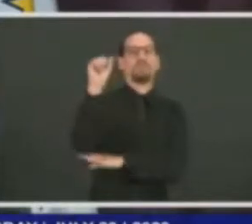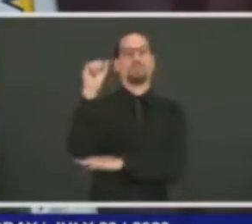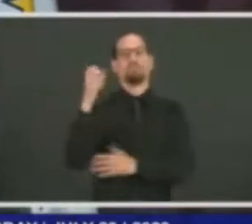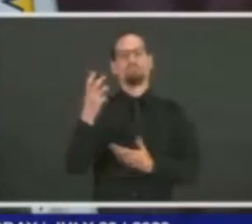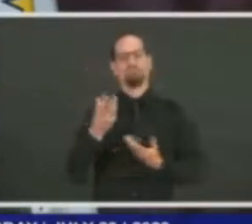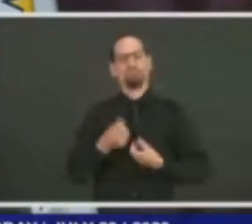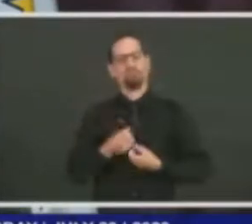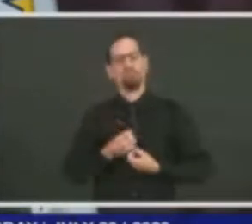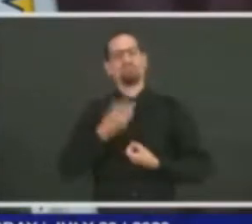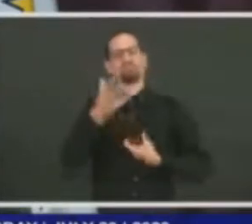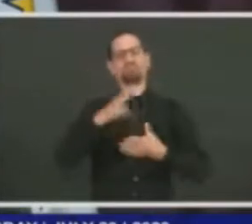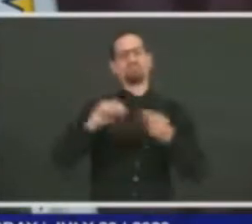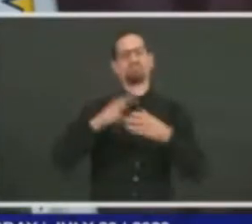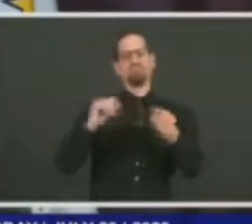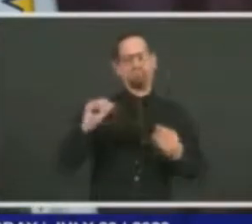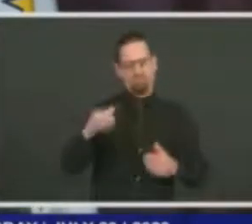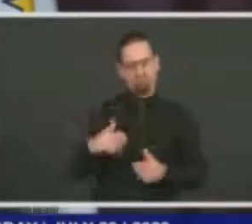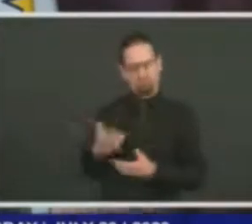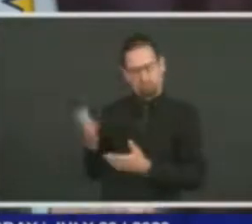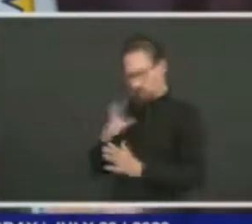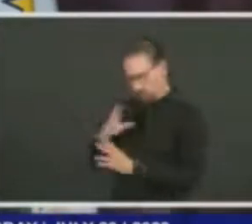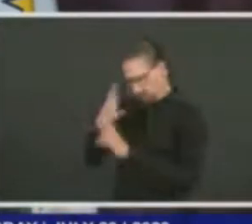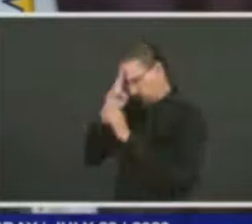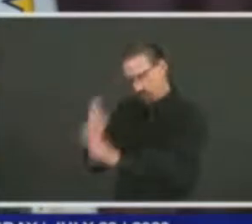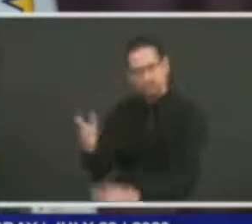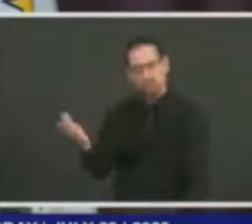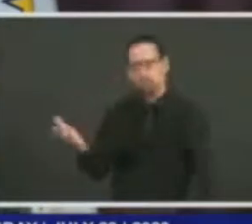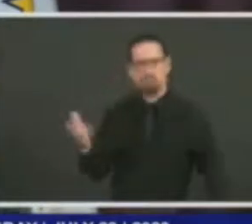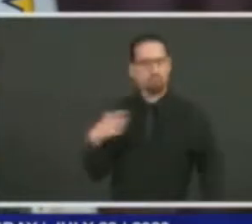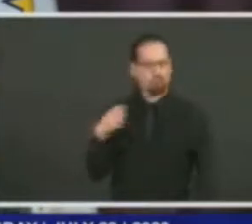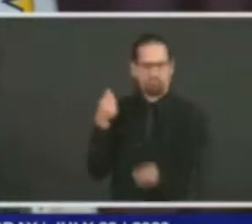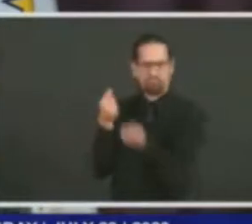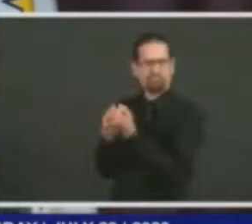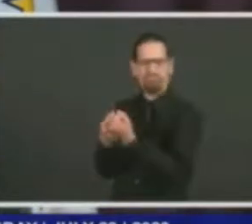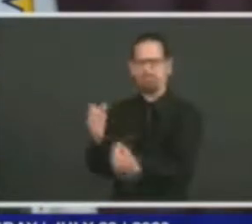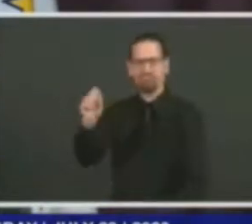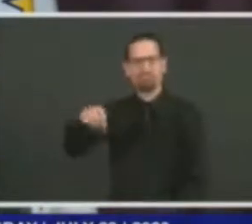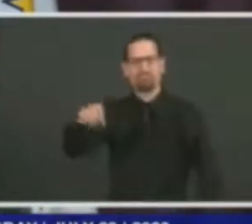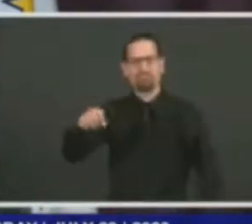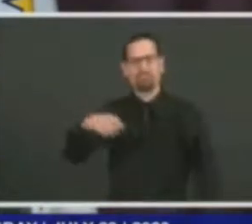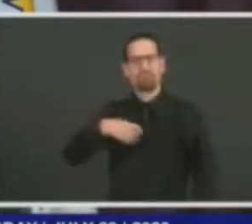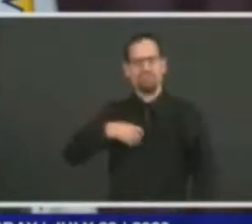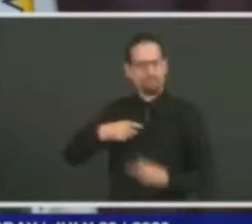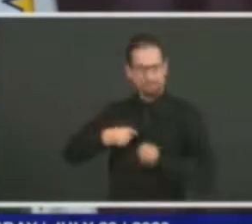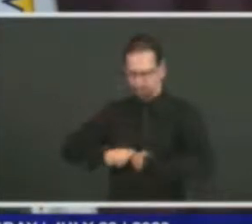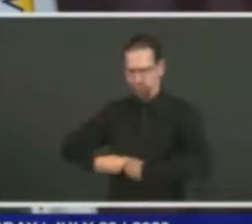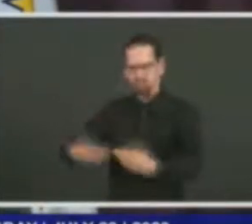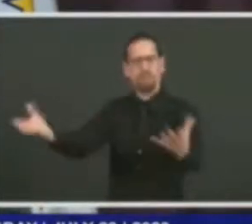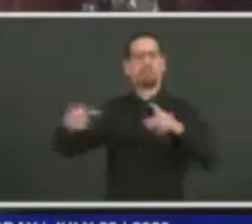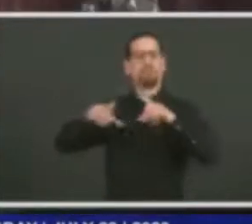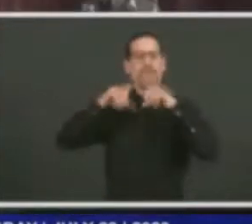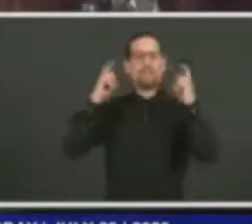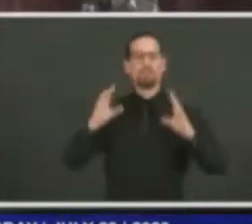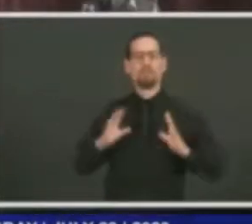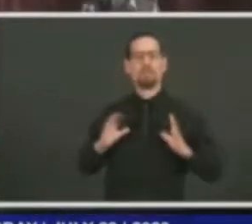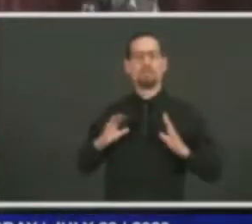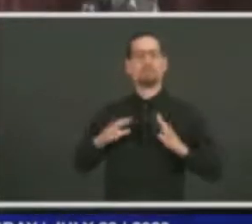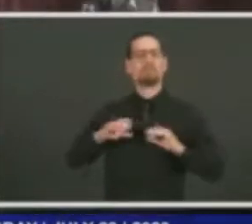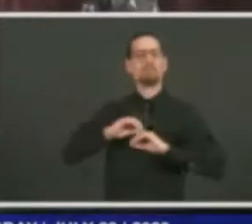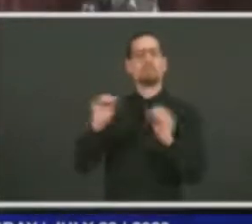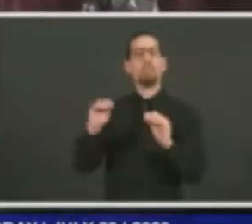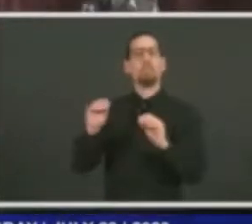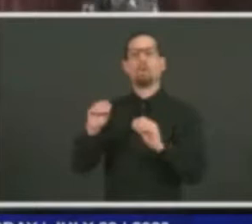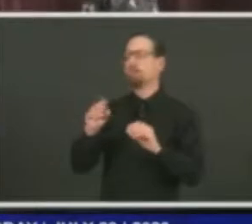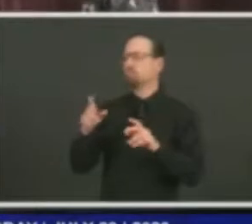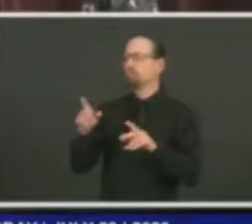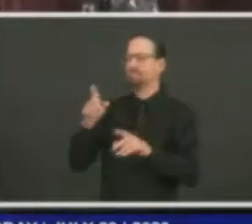We've passed out masks, we've enforced distancing, but we haven't shut down any protests. And we haven't seen